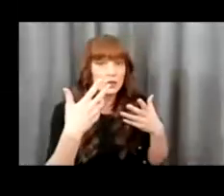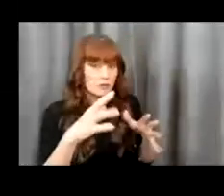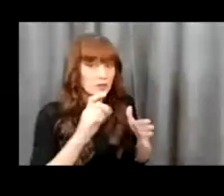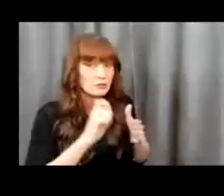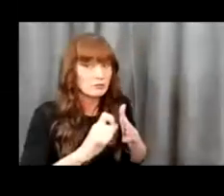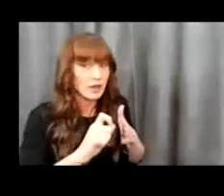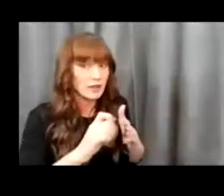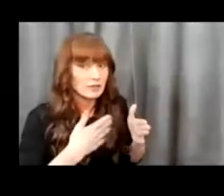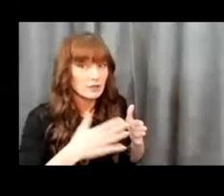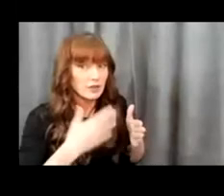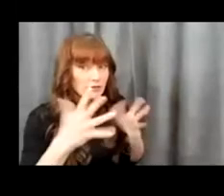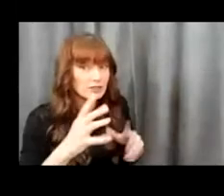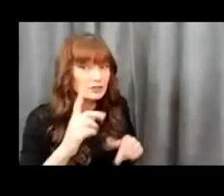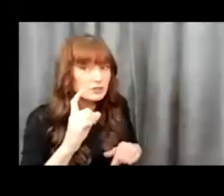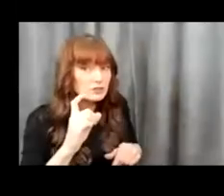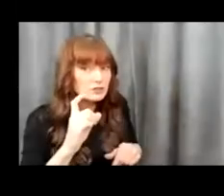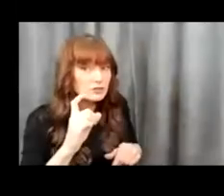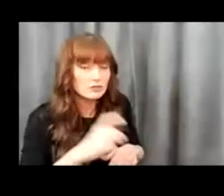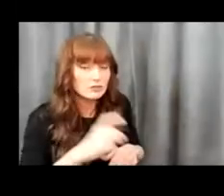song?